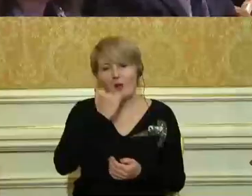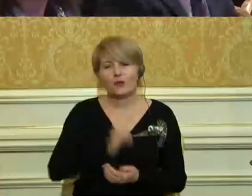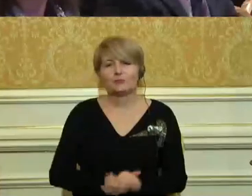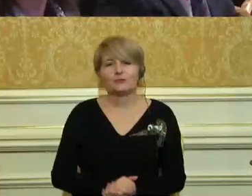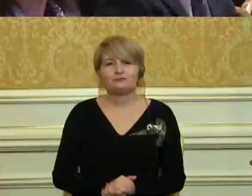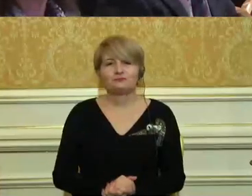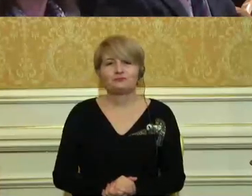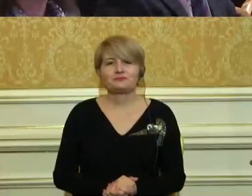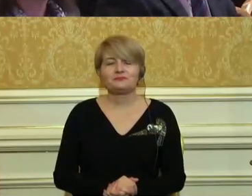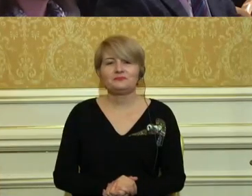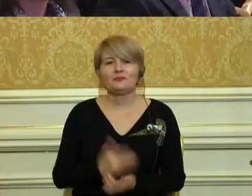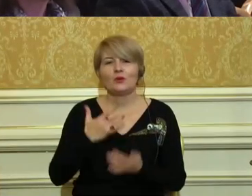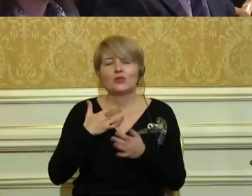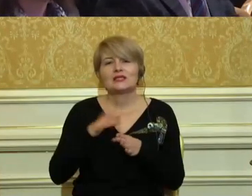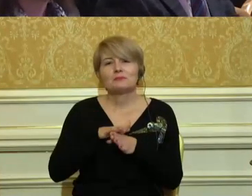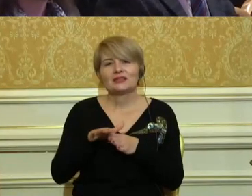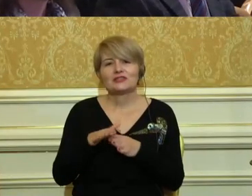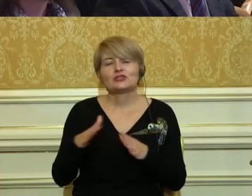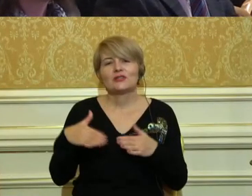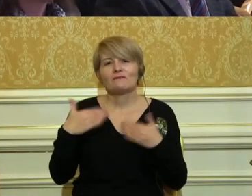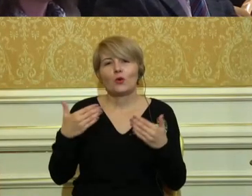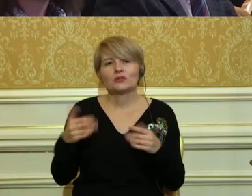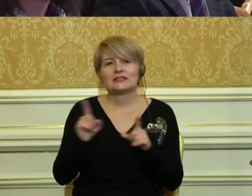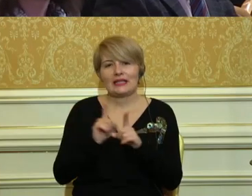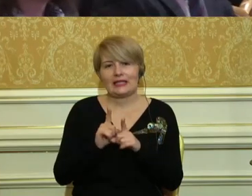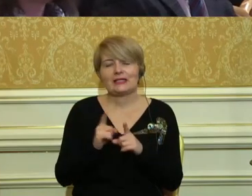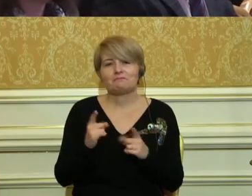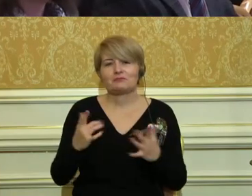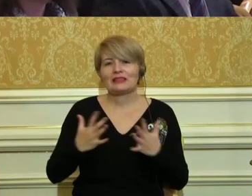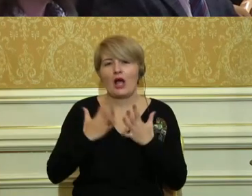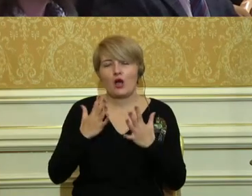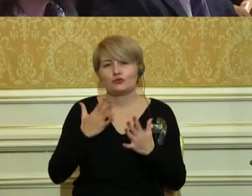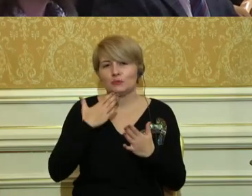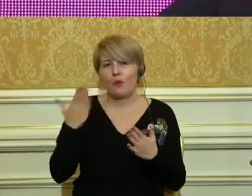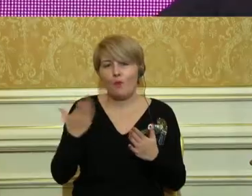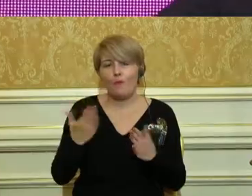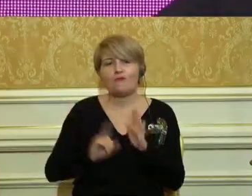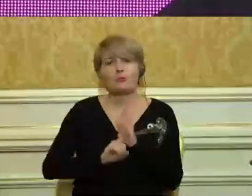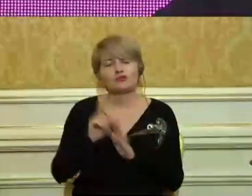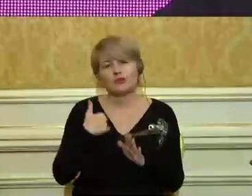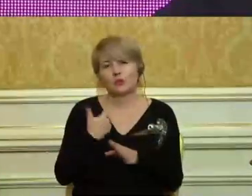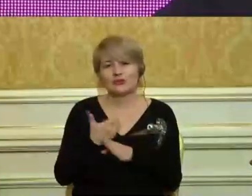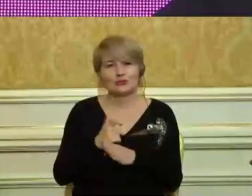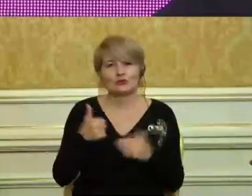Move on. Thank you so much. And we have such a wonderful,